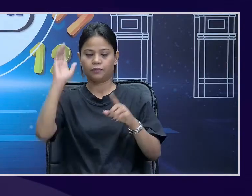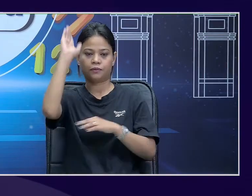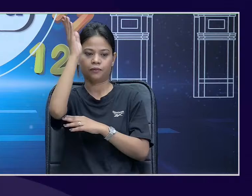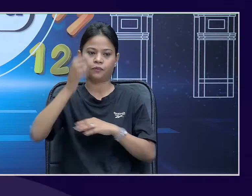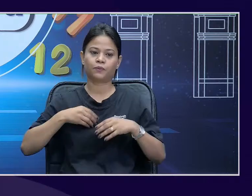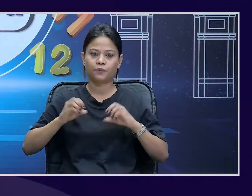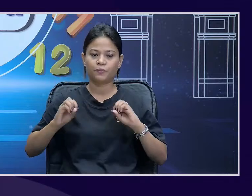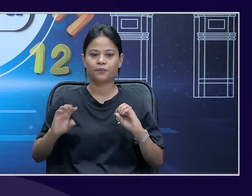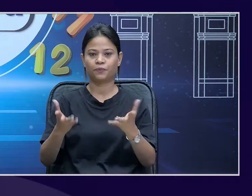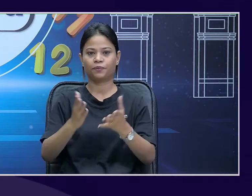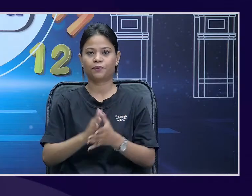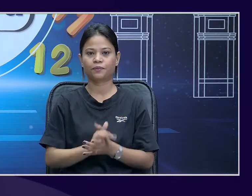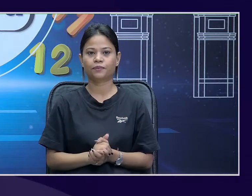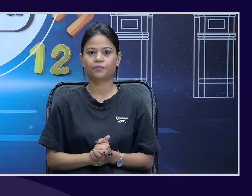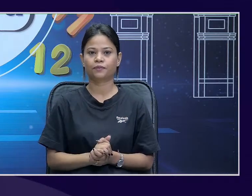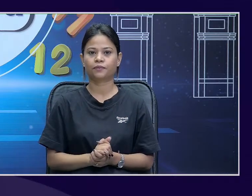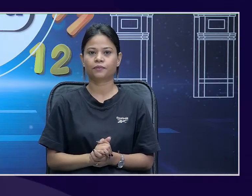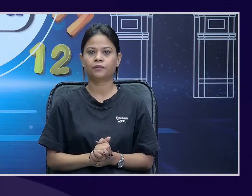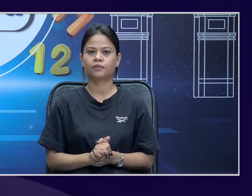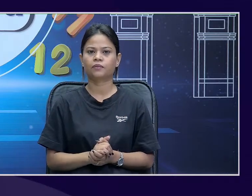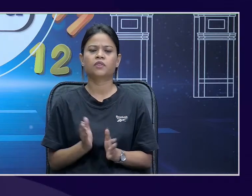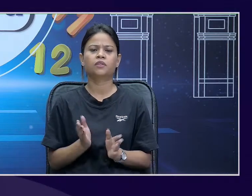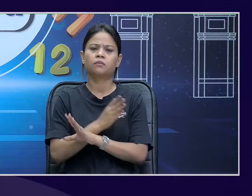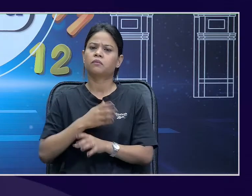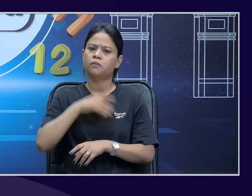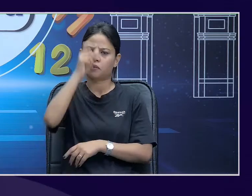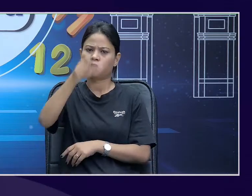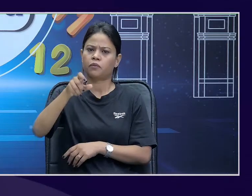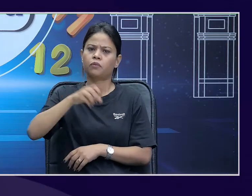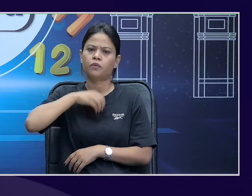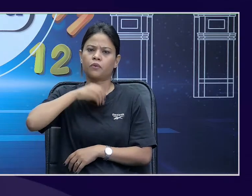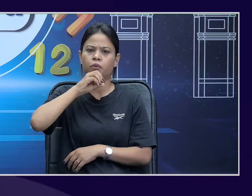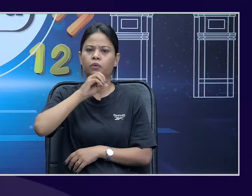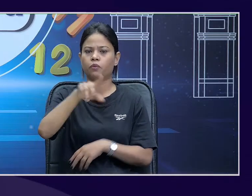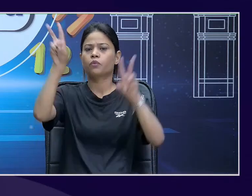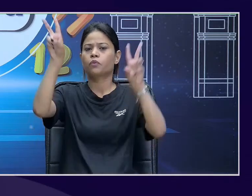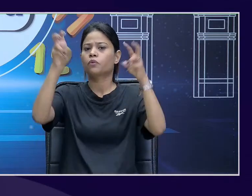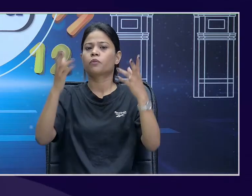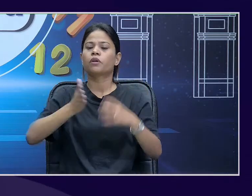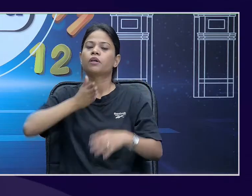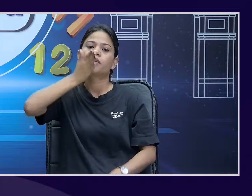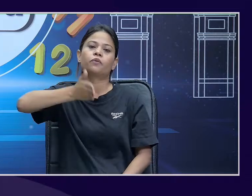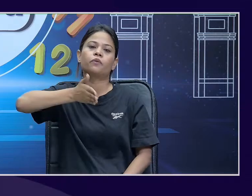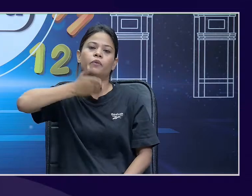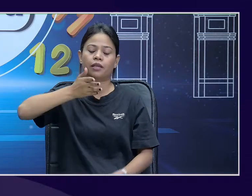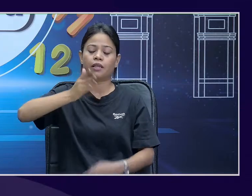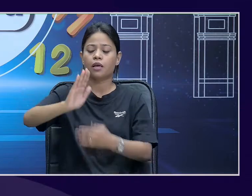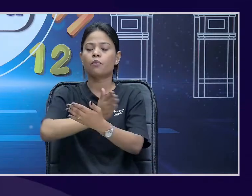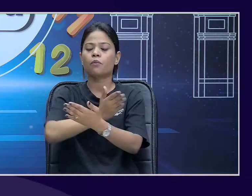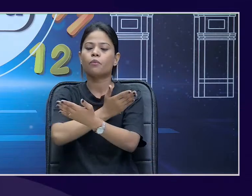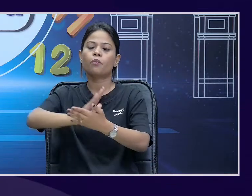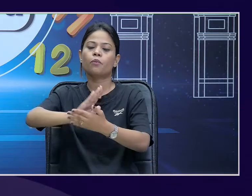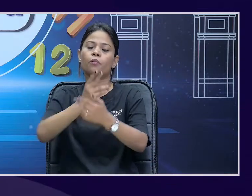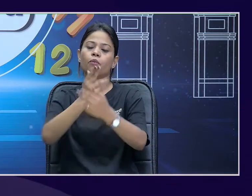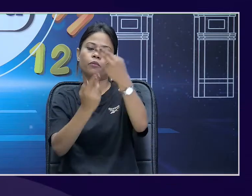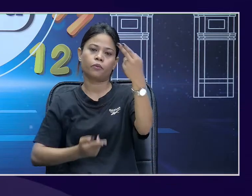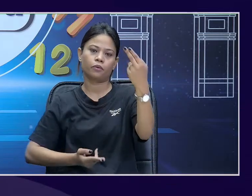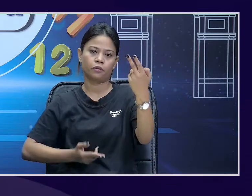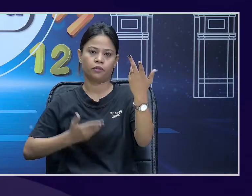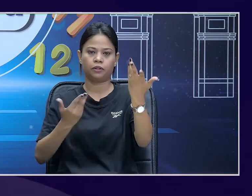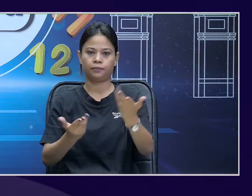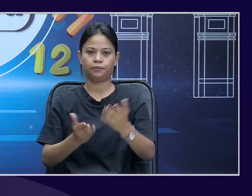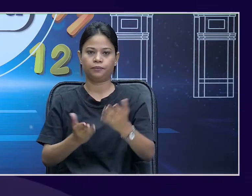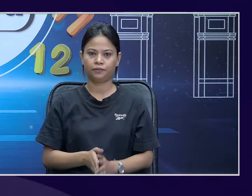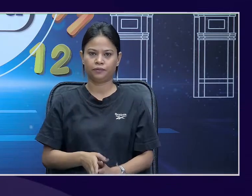session. And as we have already told our learners and viewers that the topic of this session is a poem, that is Trains. Right,